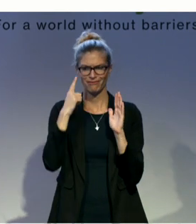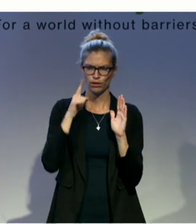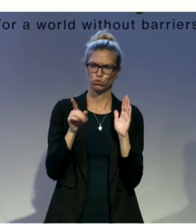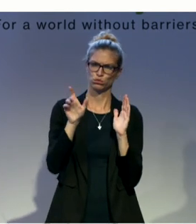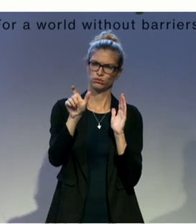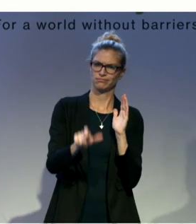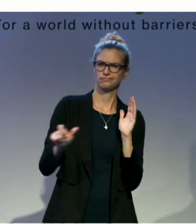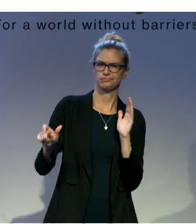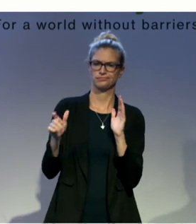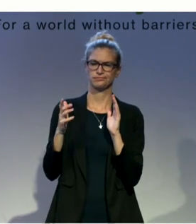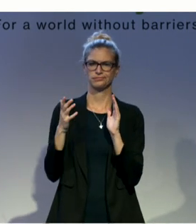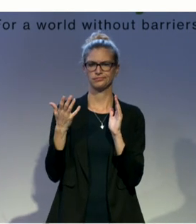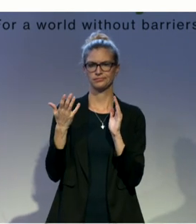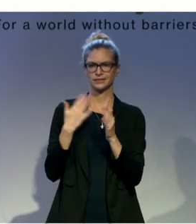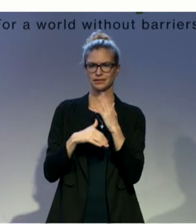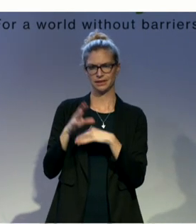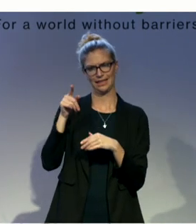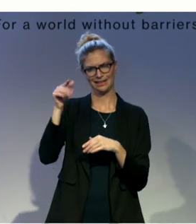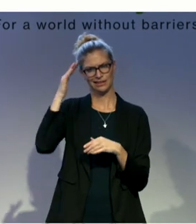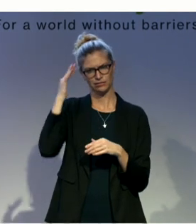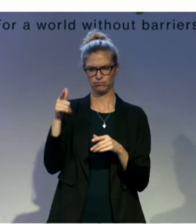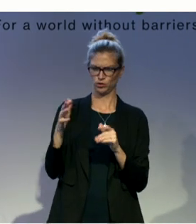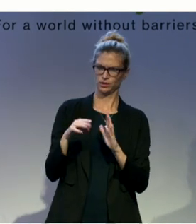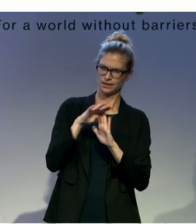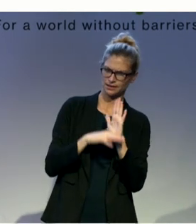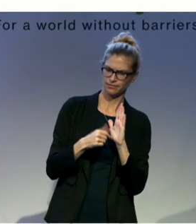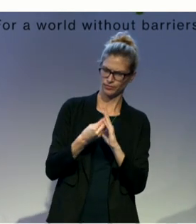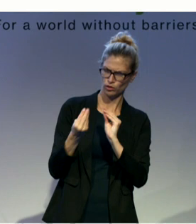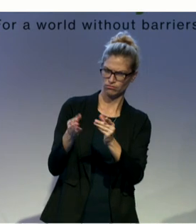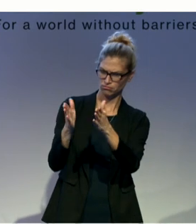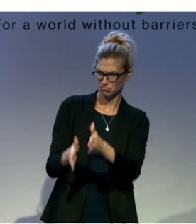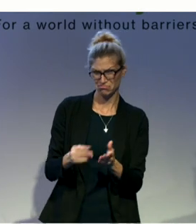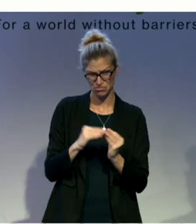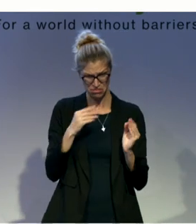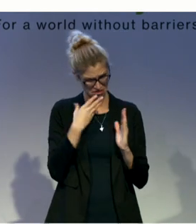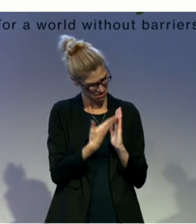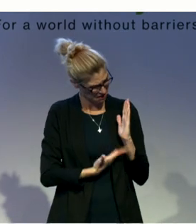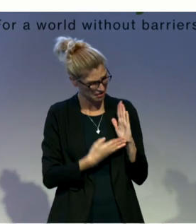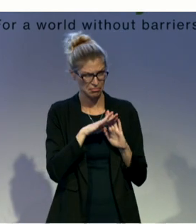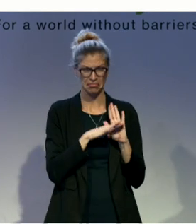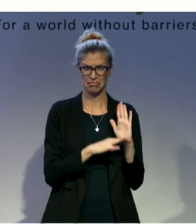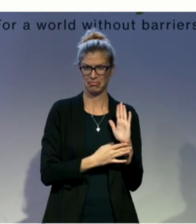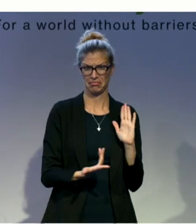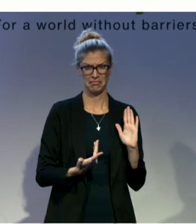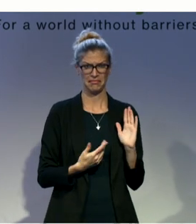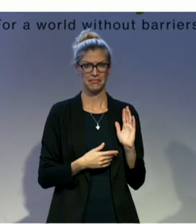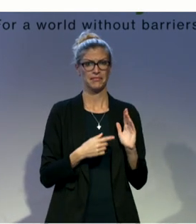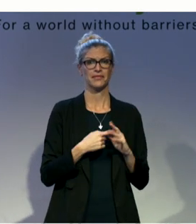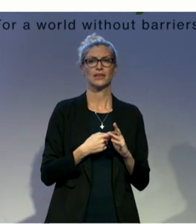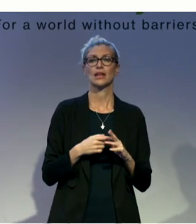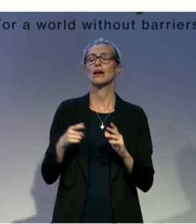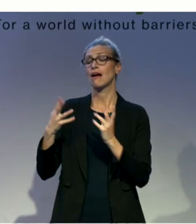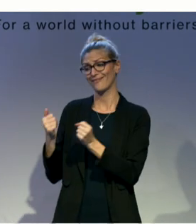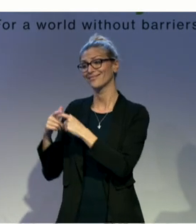their life. There are standards in providing support services.